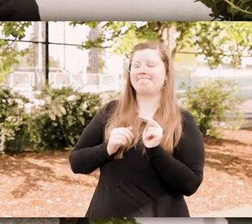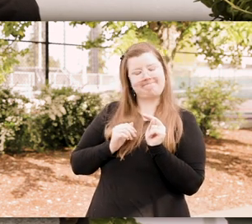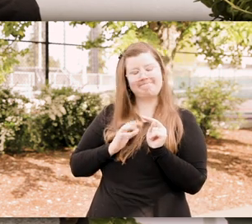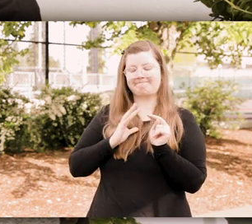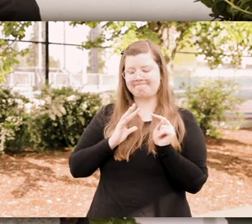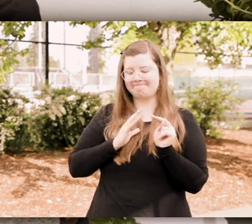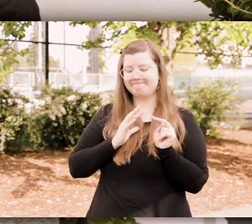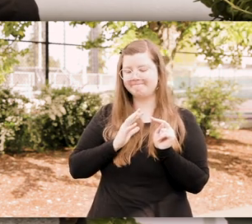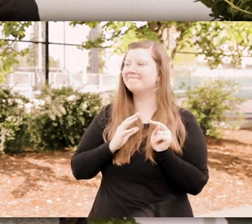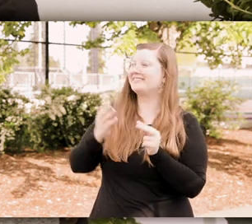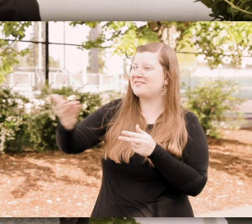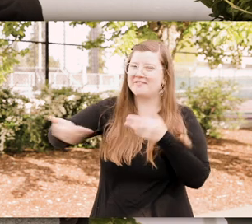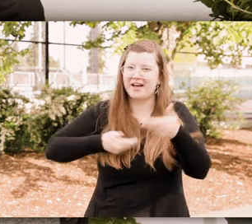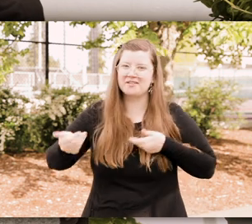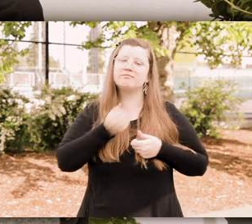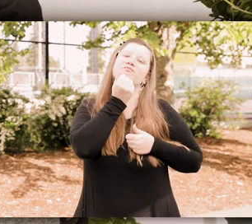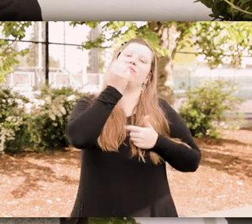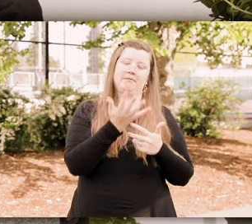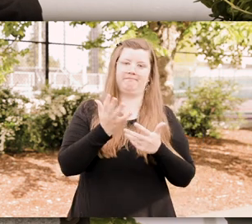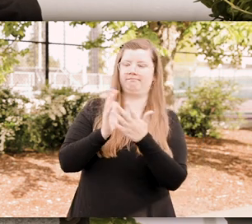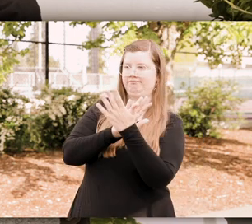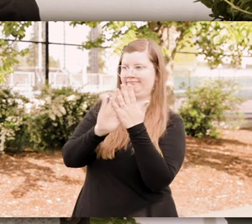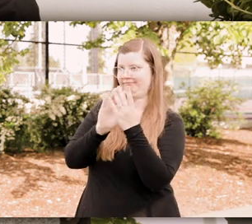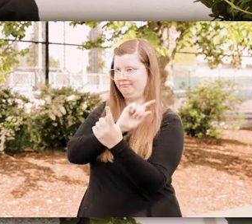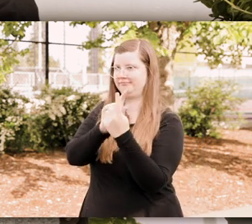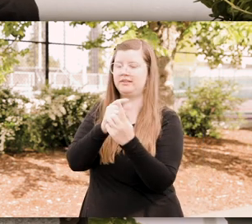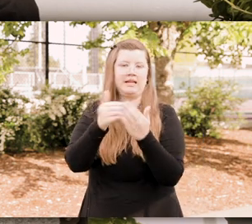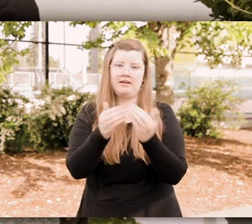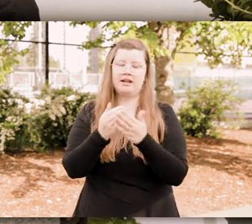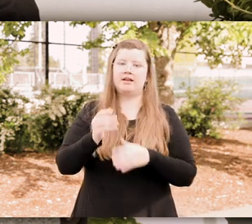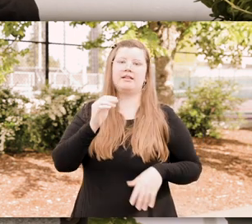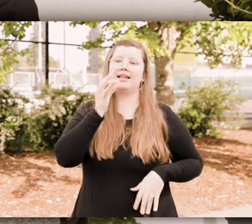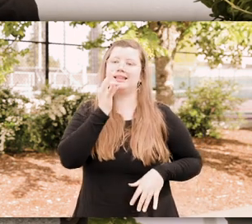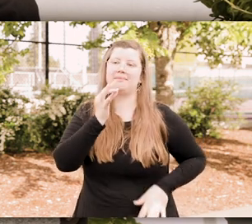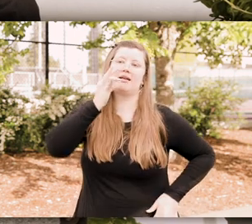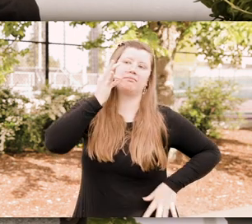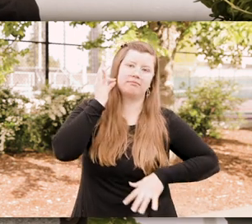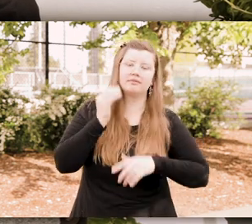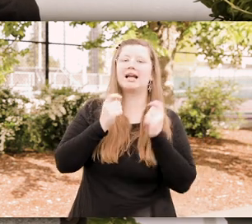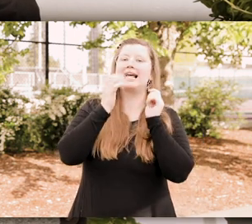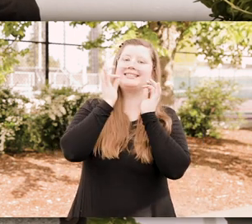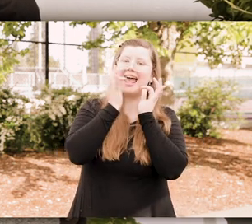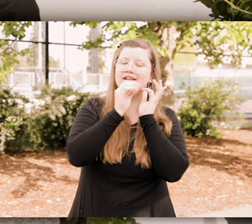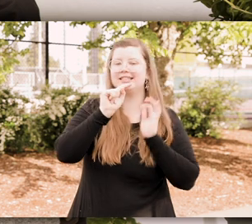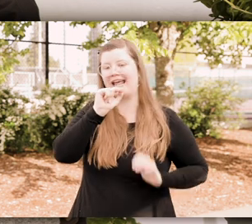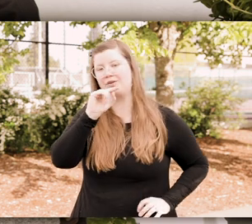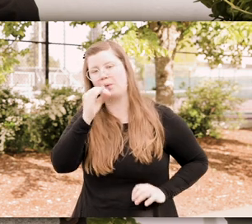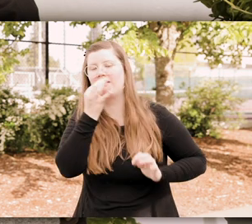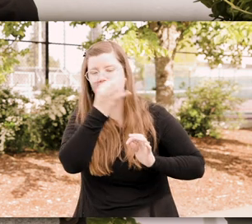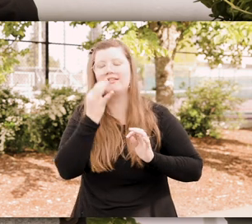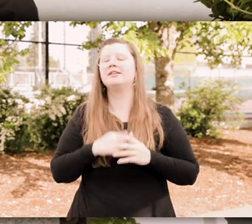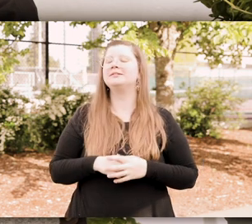lip tattoos. They always hope and work for your happiness. They've always been there for